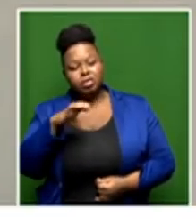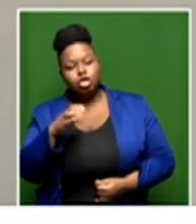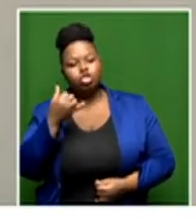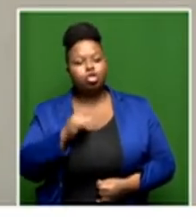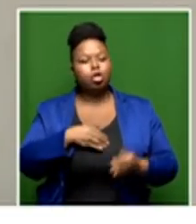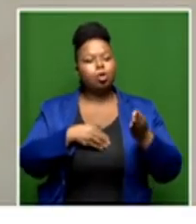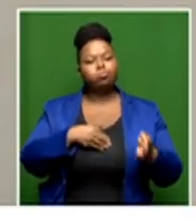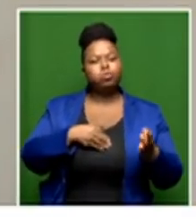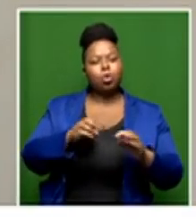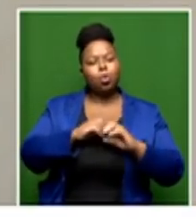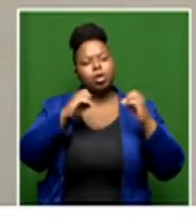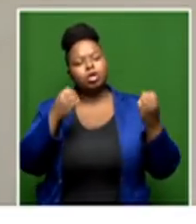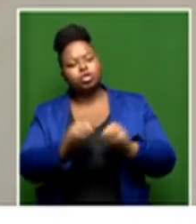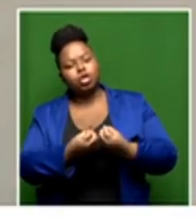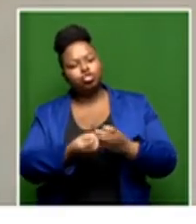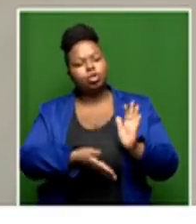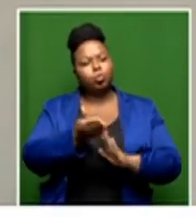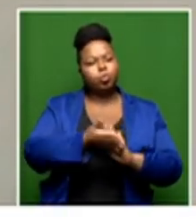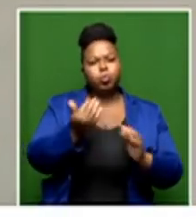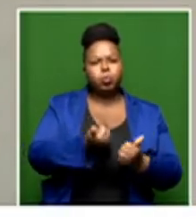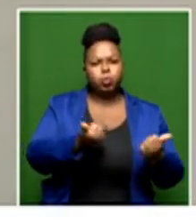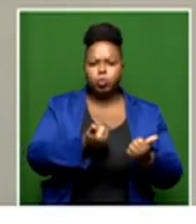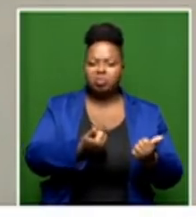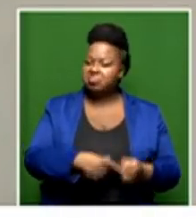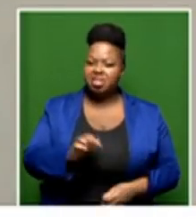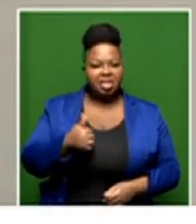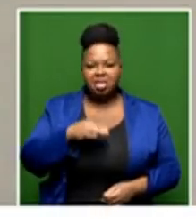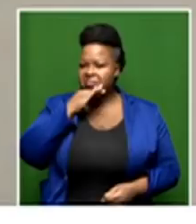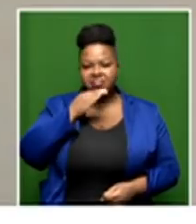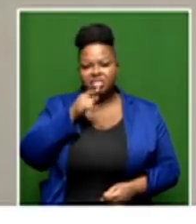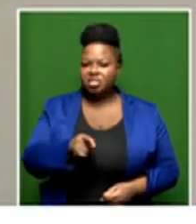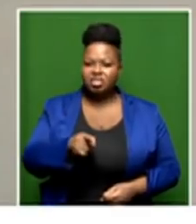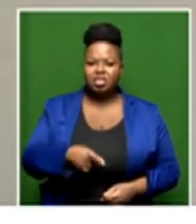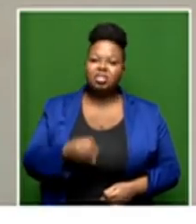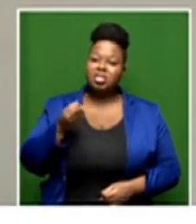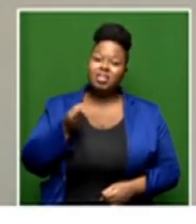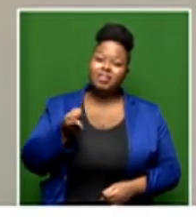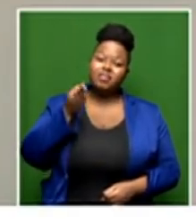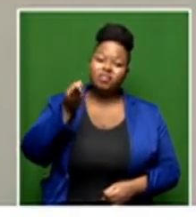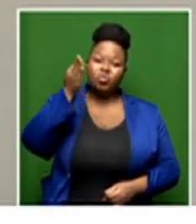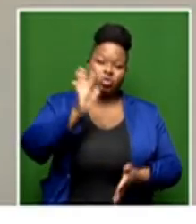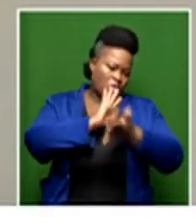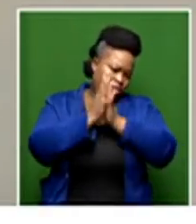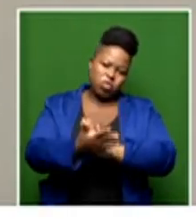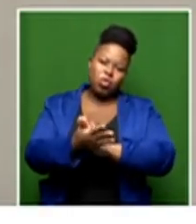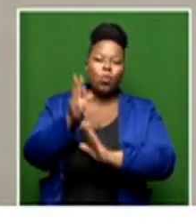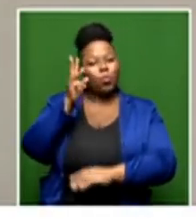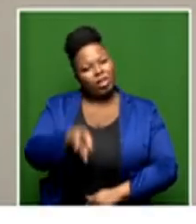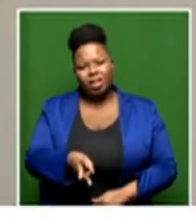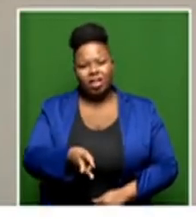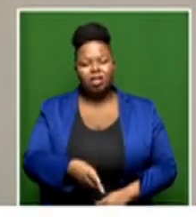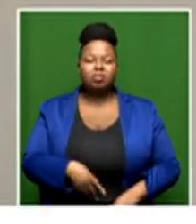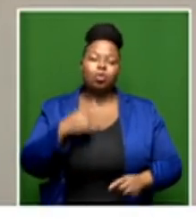yet an organization that is still viable, they are going to sell their futures in this rebuilding